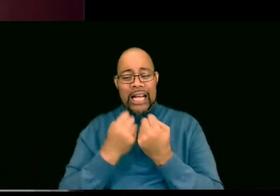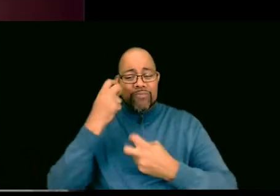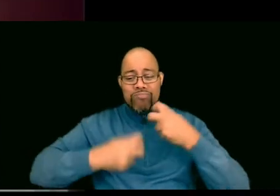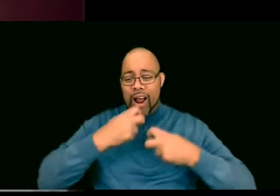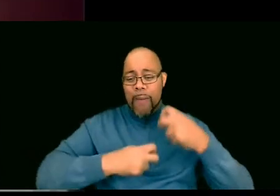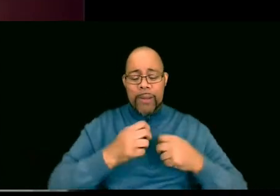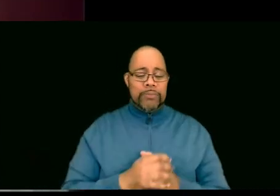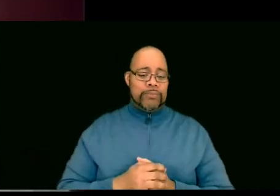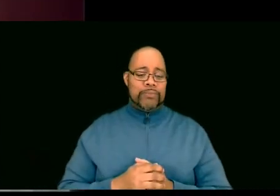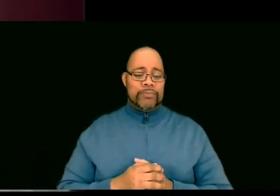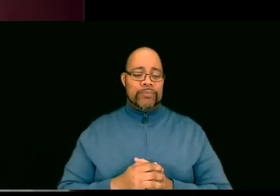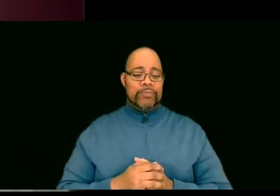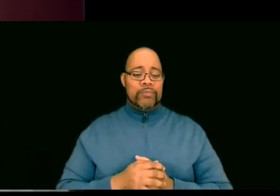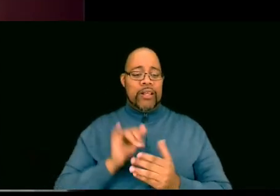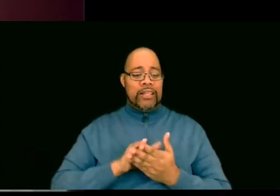ills